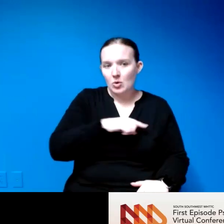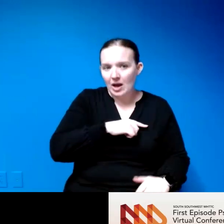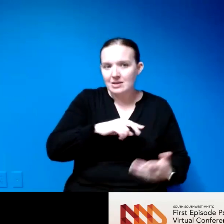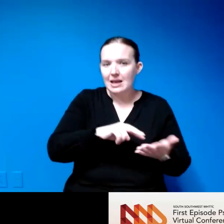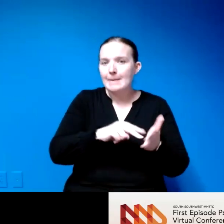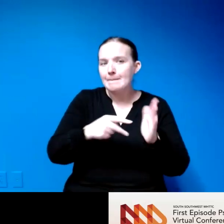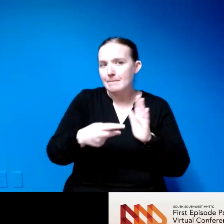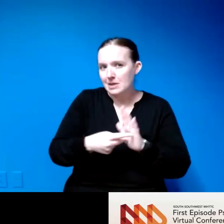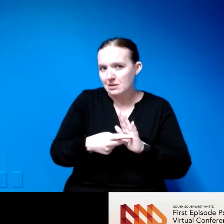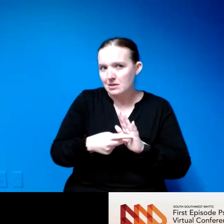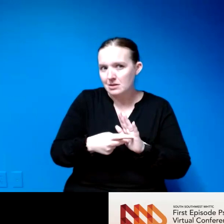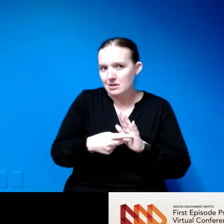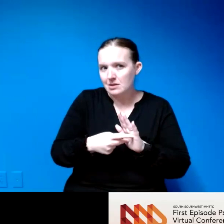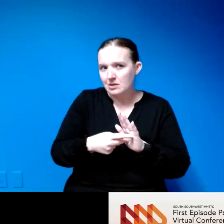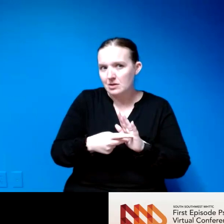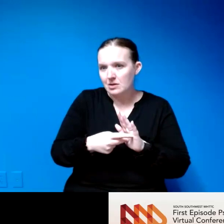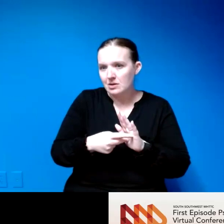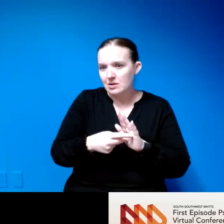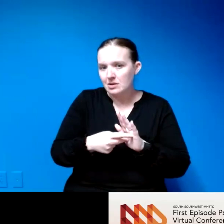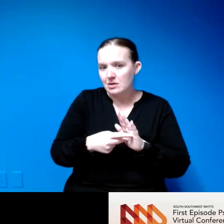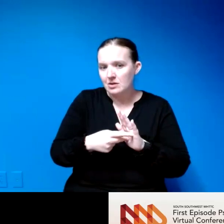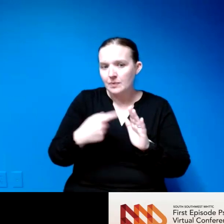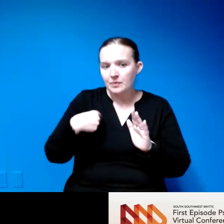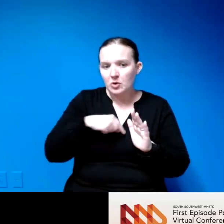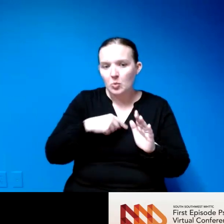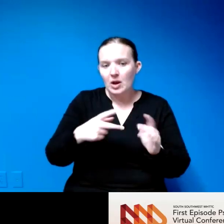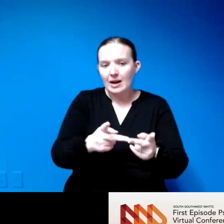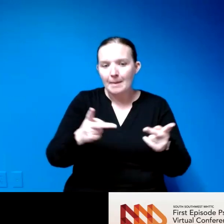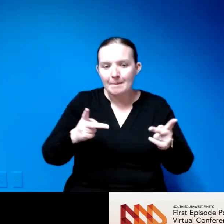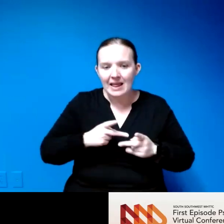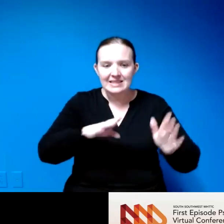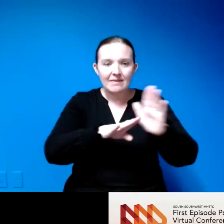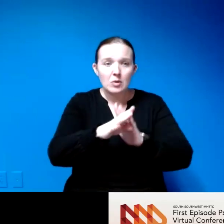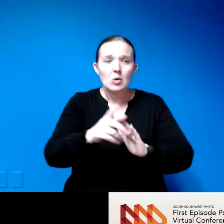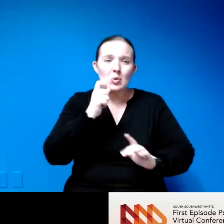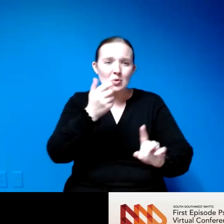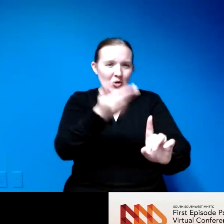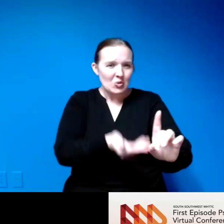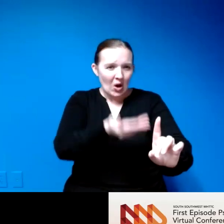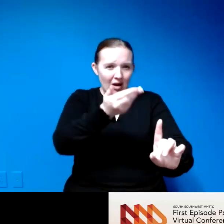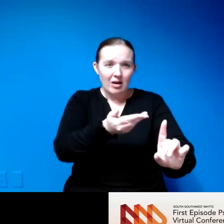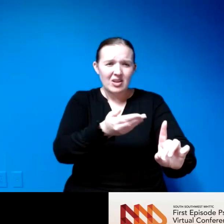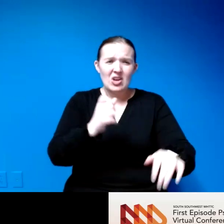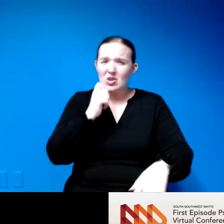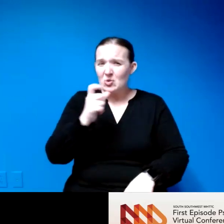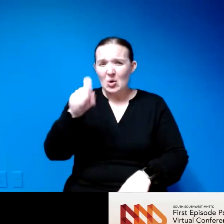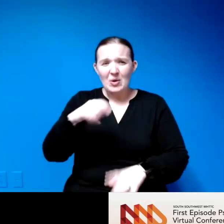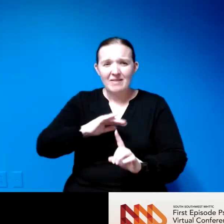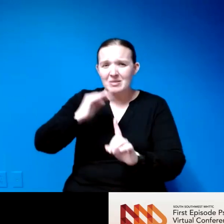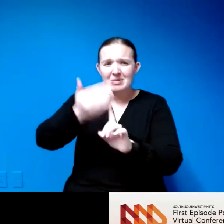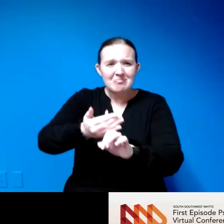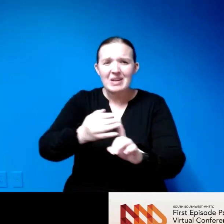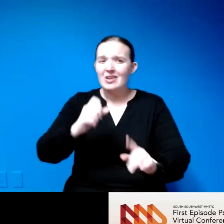means is that you are a place to belong, a place where you can be who you are, where you don't have to be afraid of being